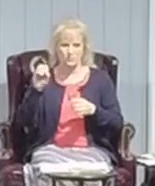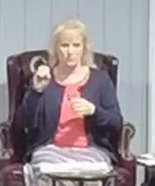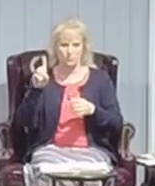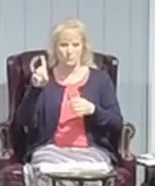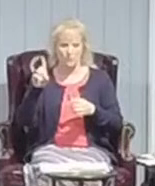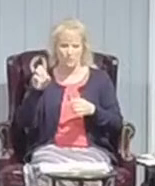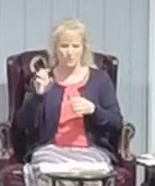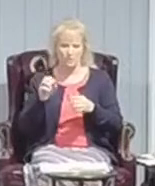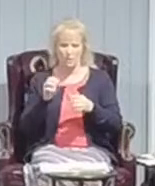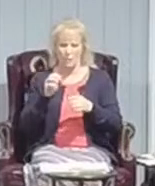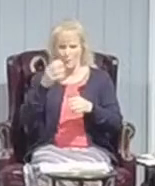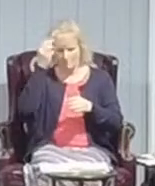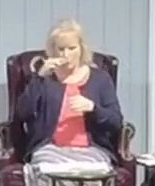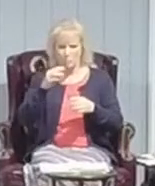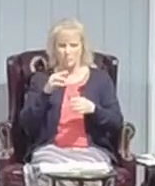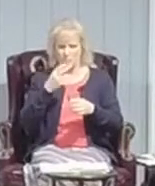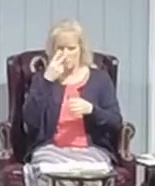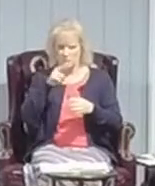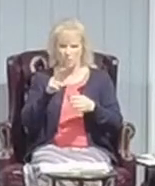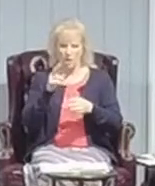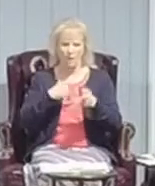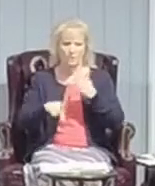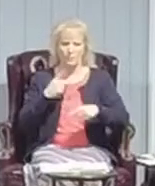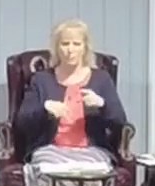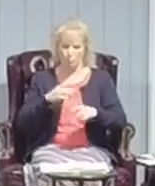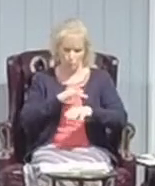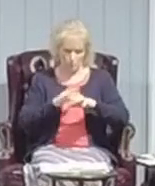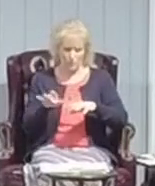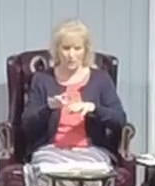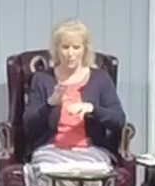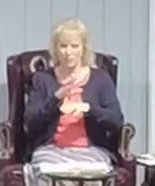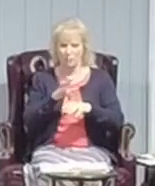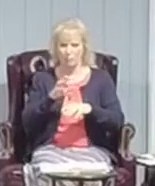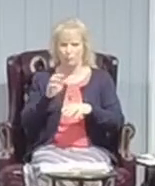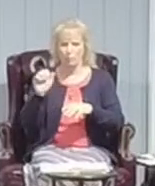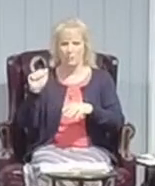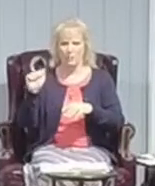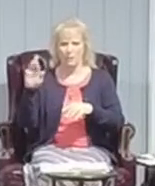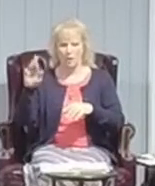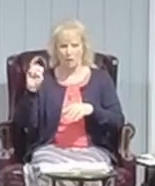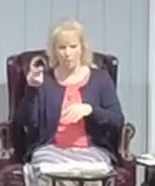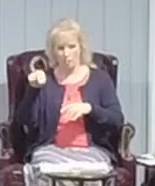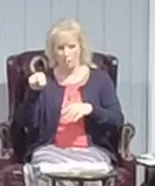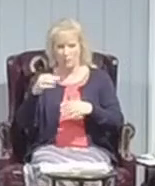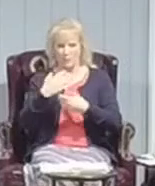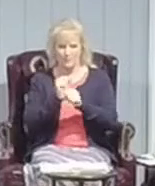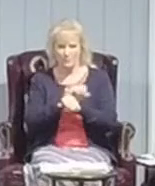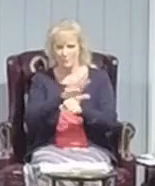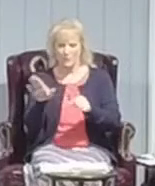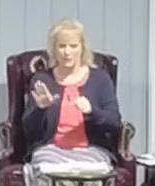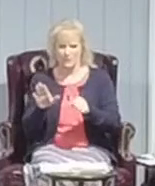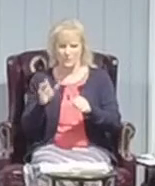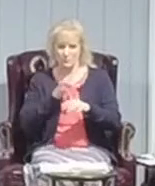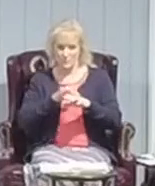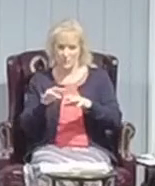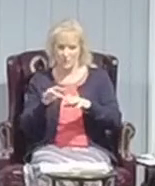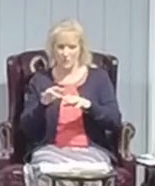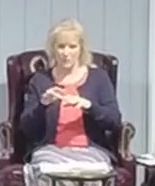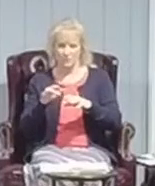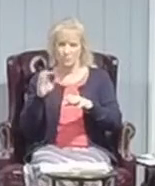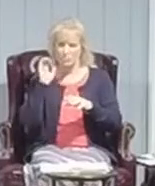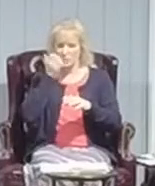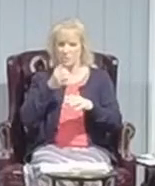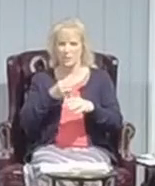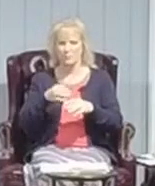saw the people were naked, for Aaron had made them naked unto their shame among their enemies. In